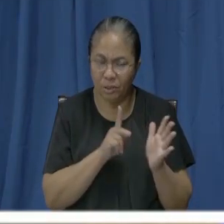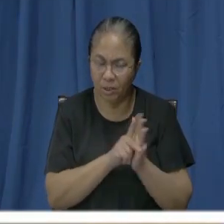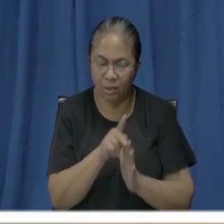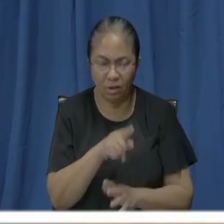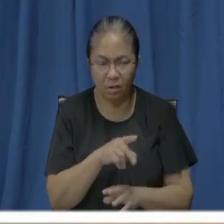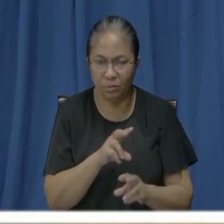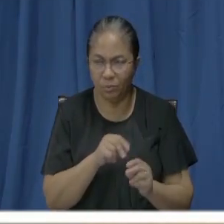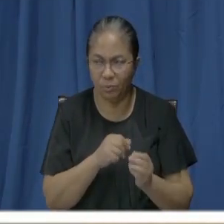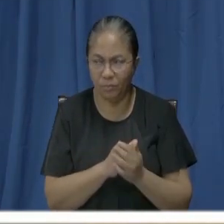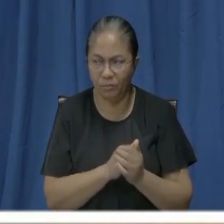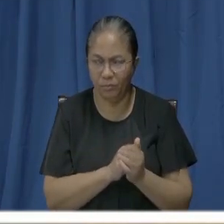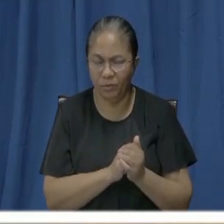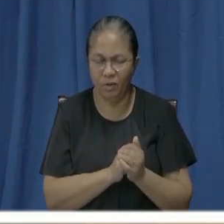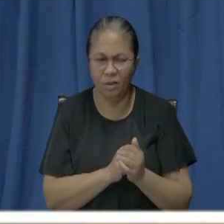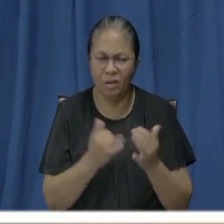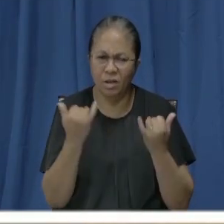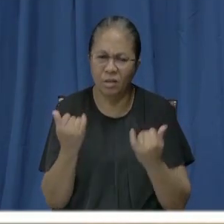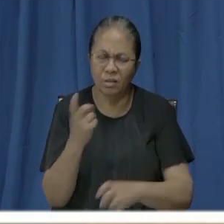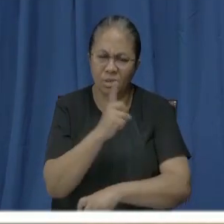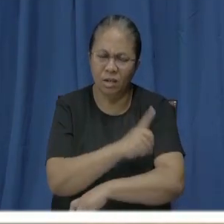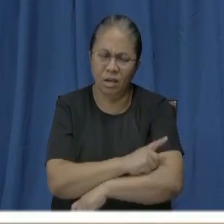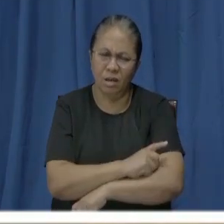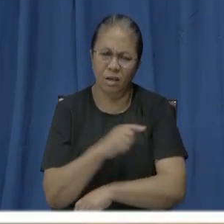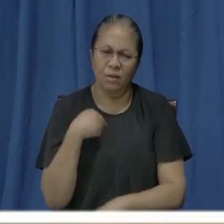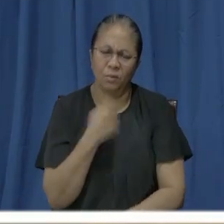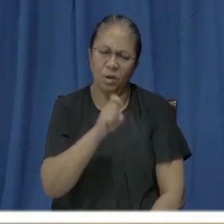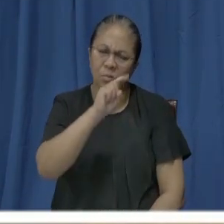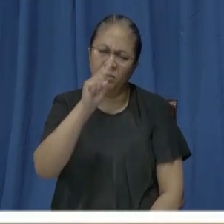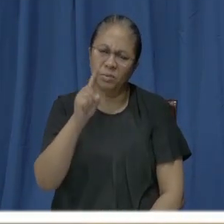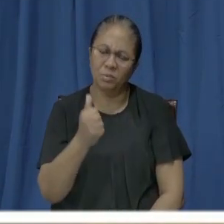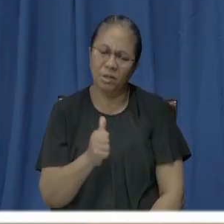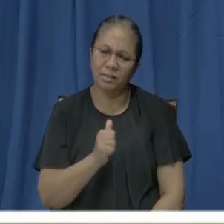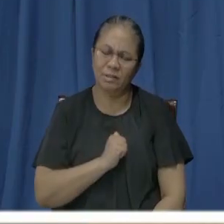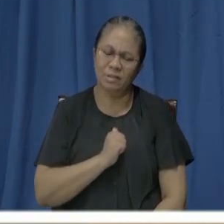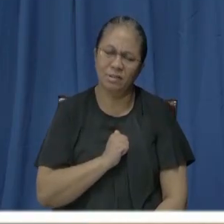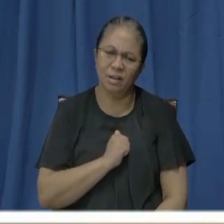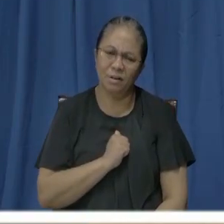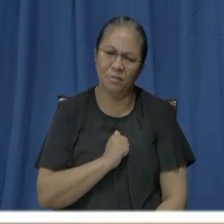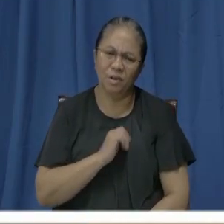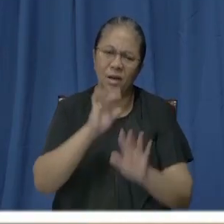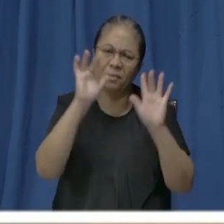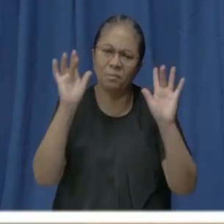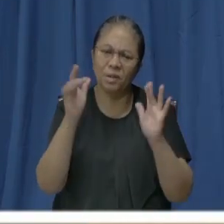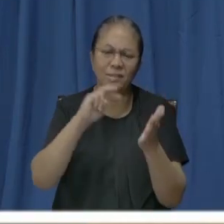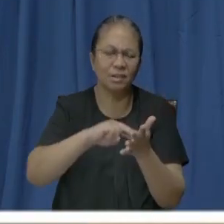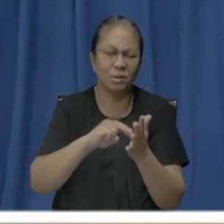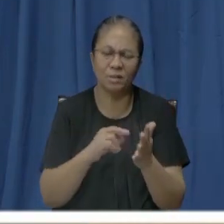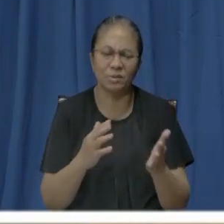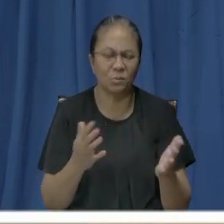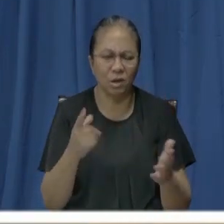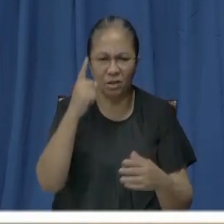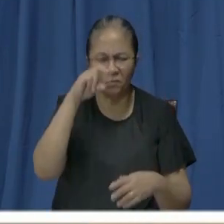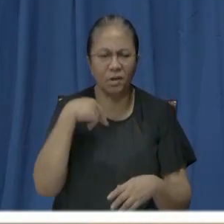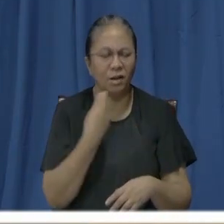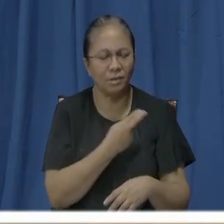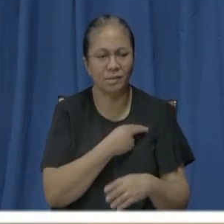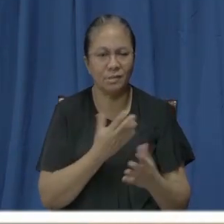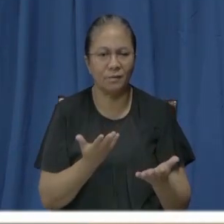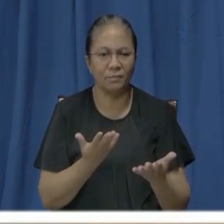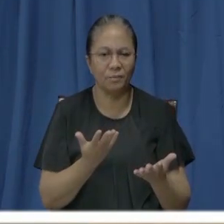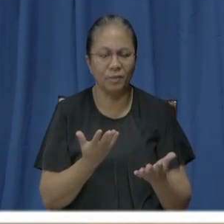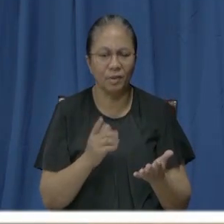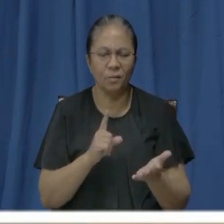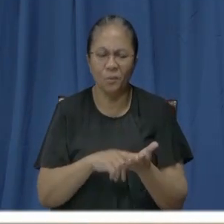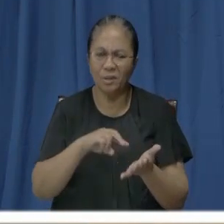What is the role of mercy in the Christian life? How do we understand the role of